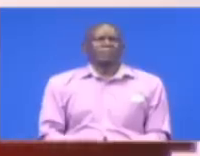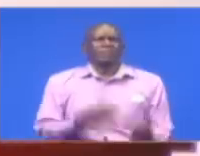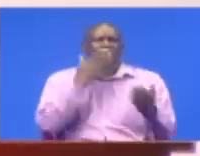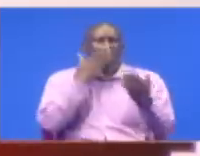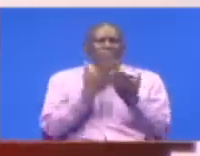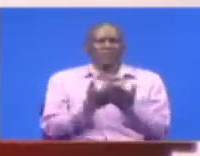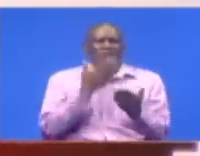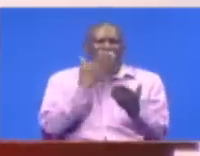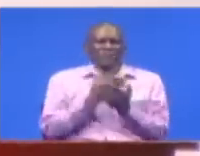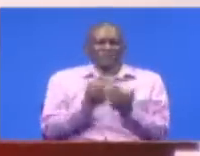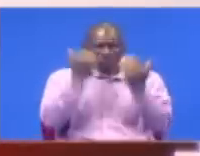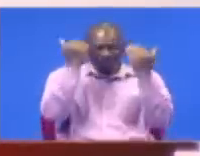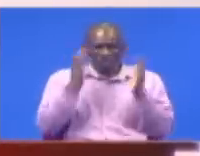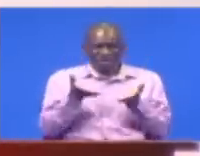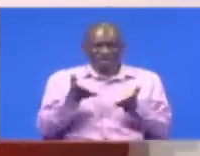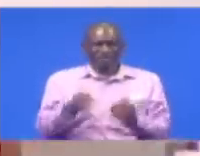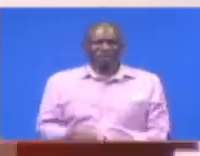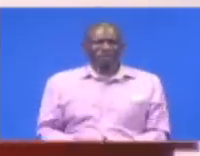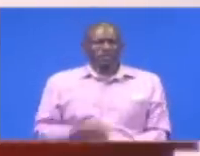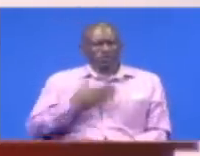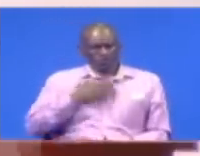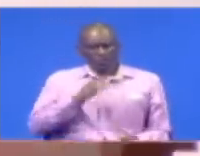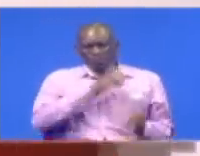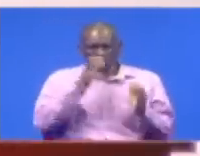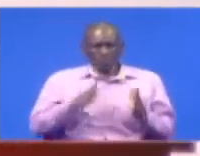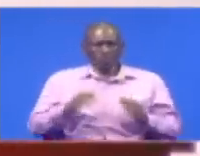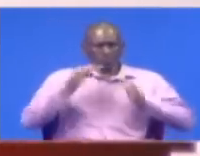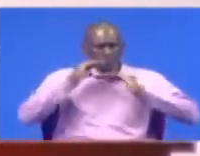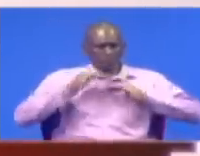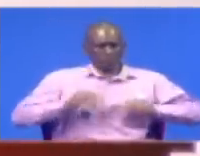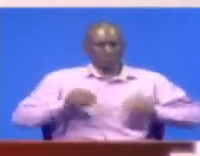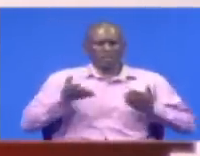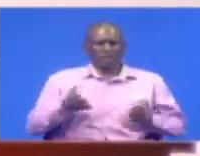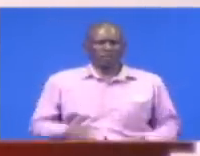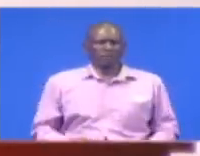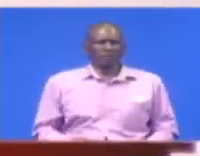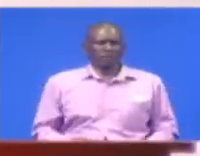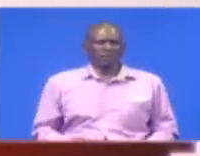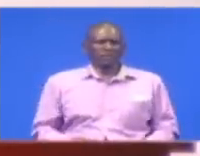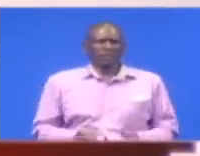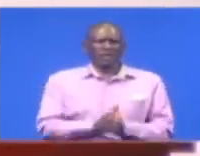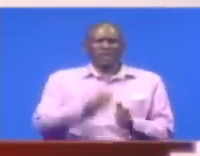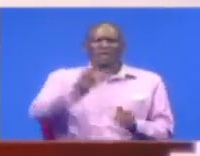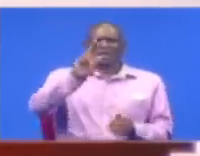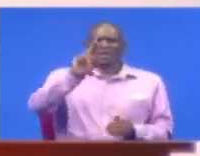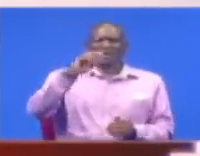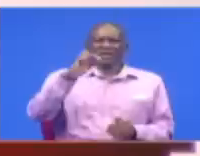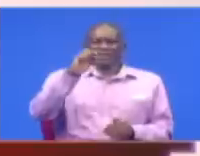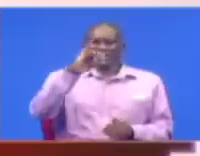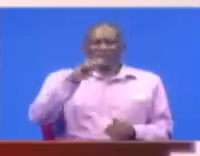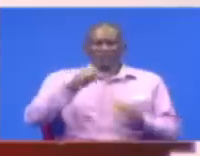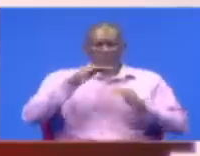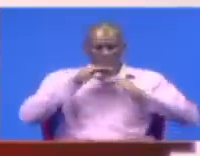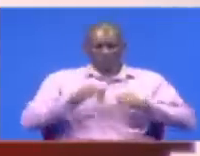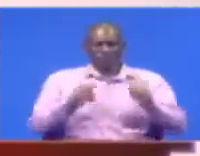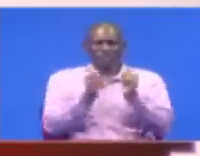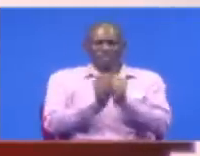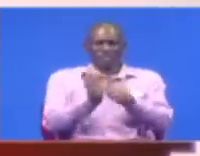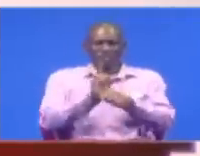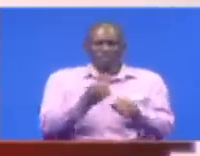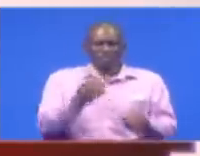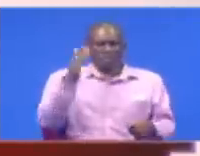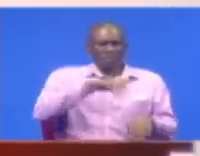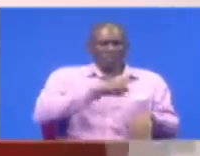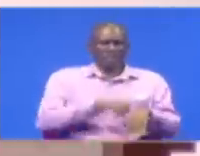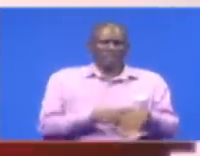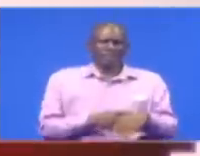Thank you, Senior Counsel. Honorable Commissioners, you'll take a break now. Mr. Ngatia will take a break for 10 minutes. We'll come back